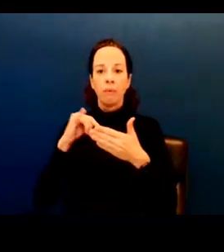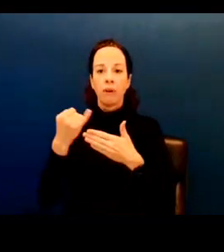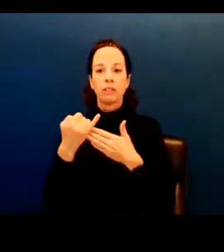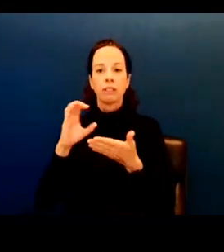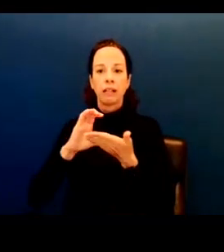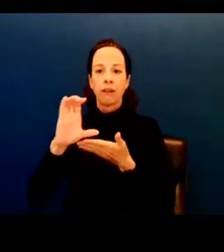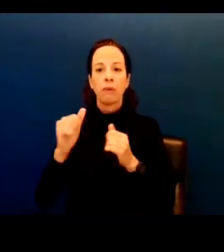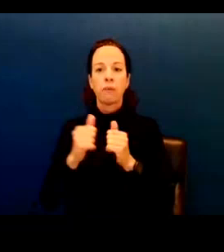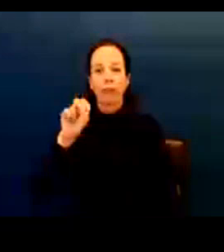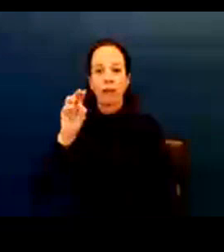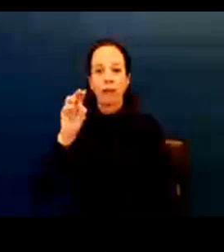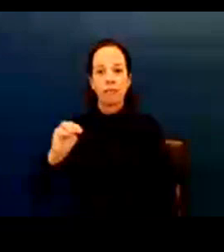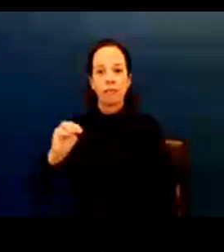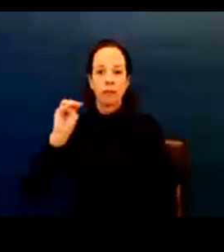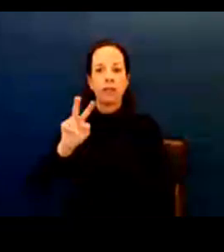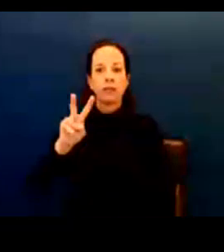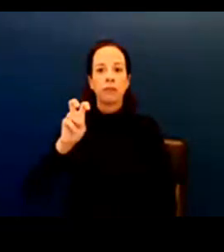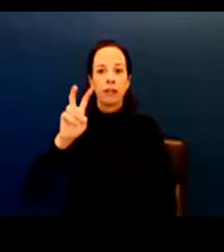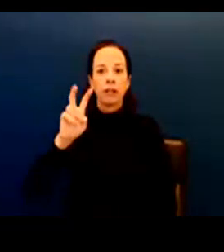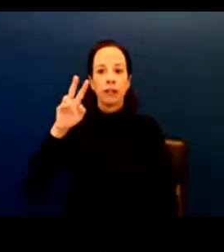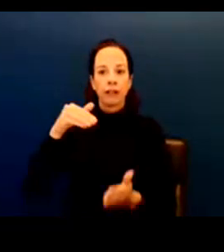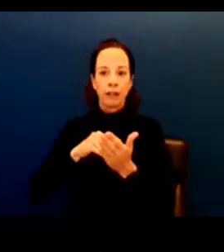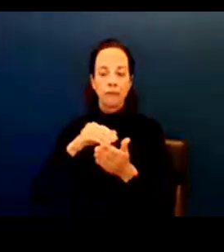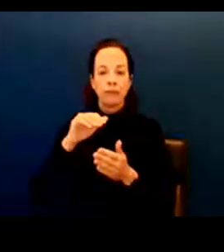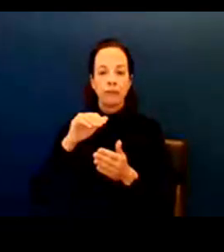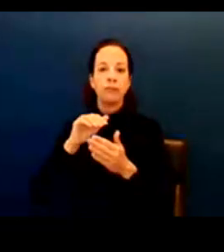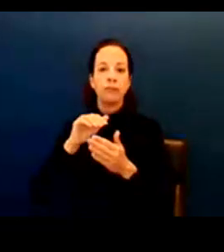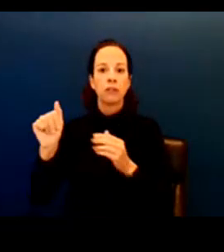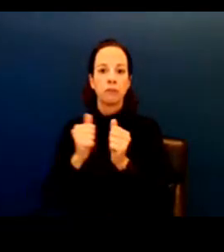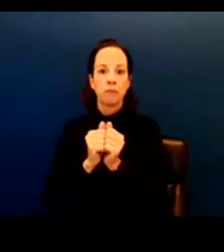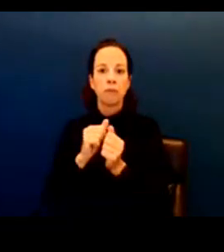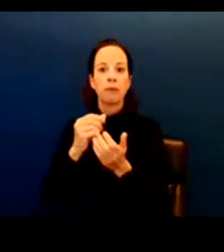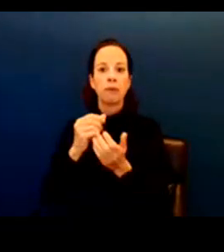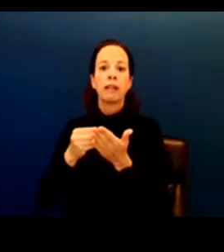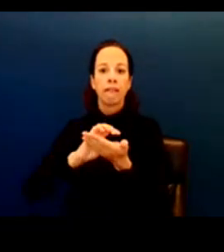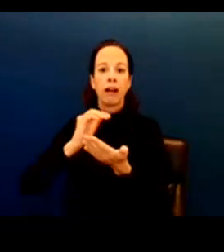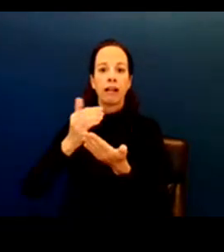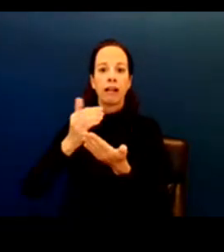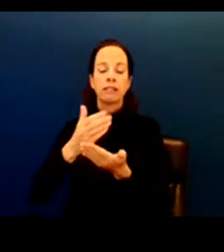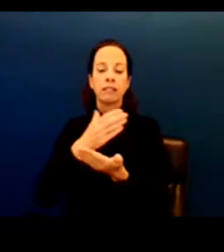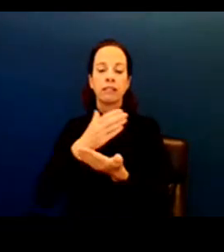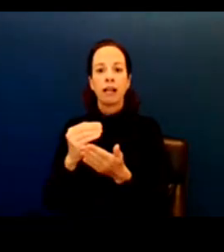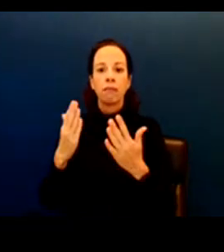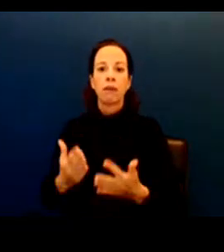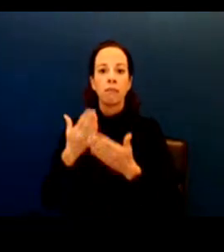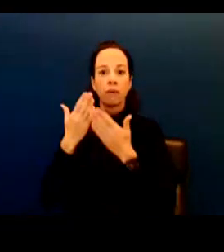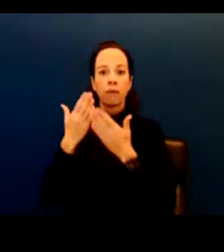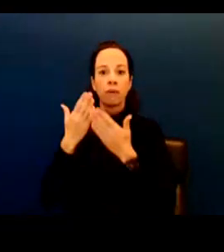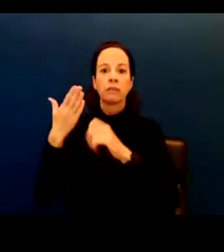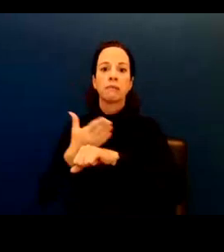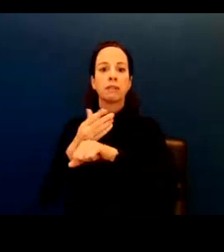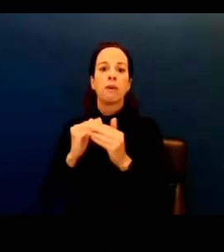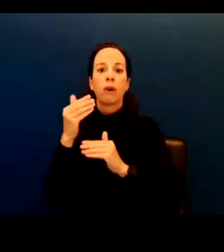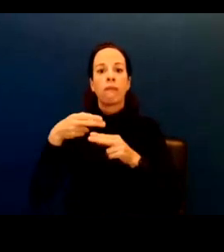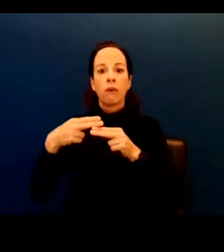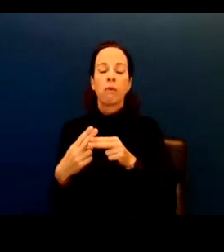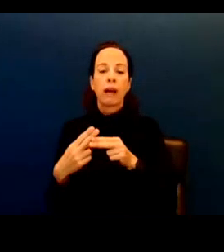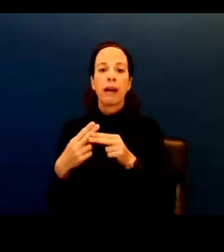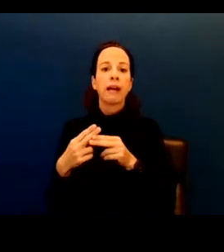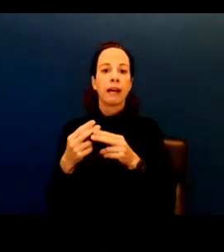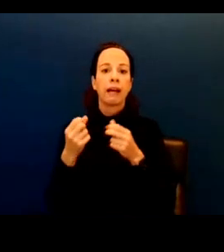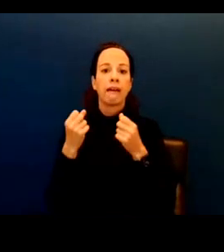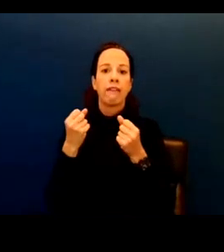$30,200,000 in Trade Corridor Enhancement Program funds and proposes improvements to an overweight vehicle corridor and 3 at-grade